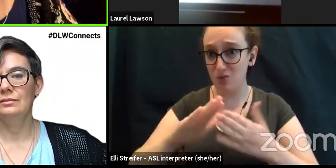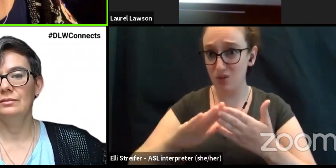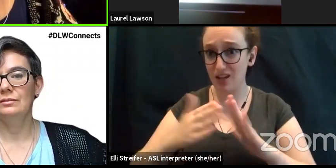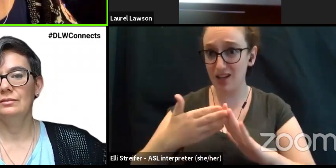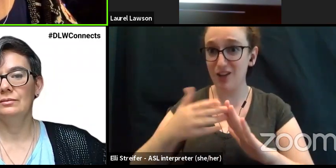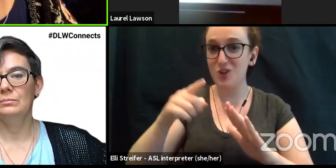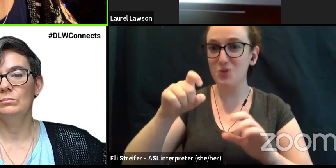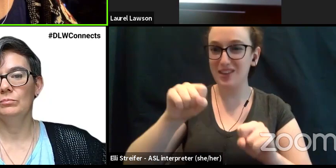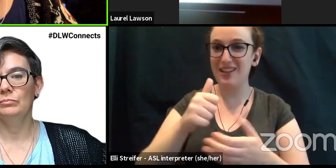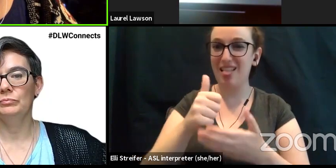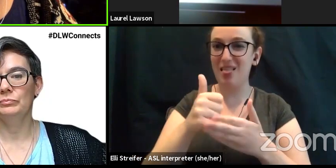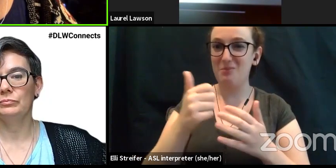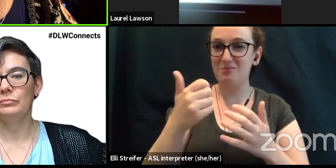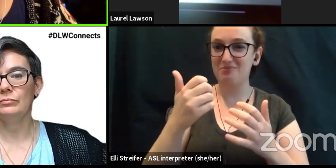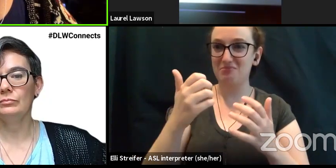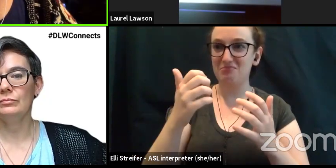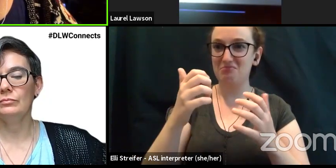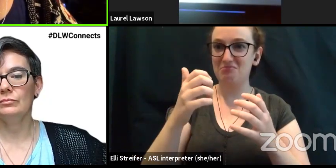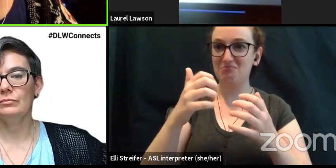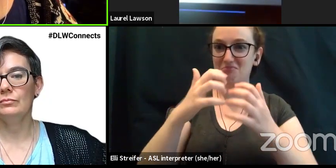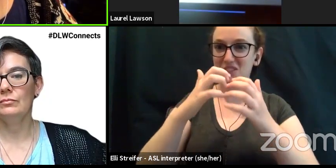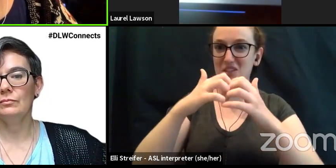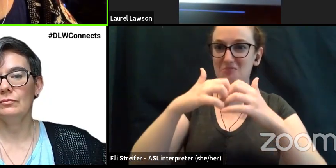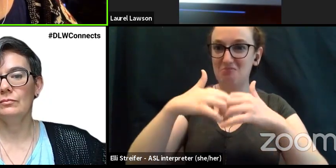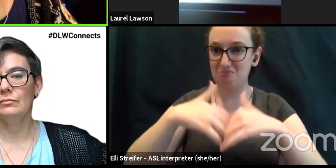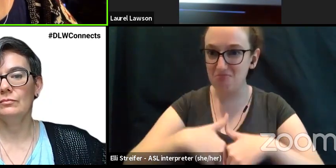dismantling the shame and the fear.